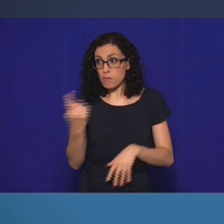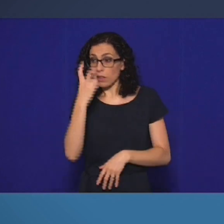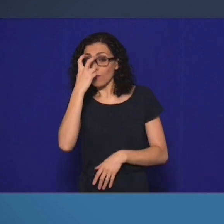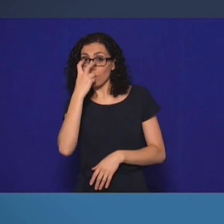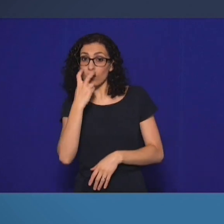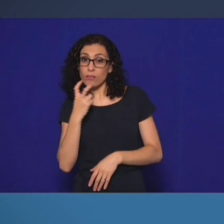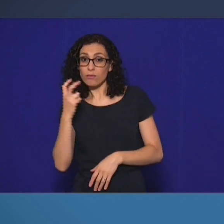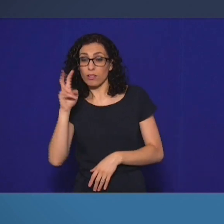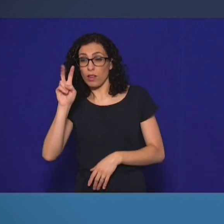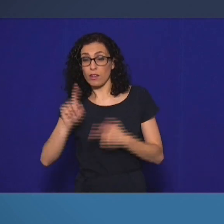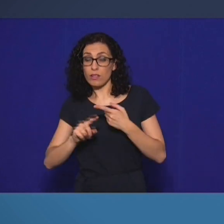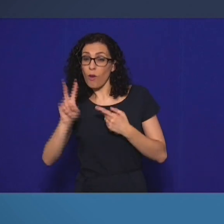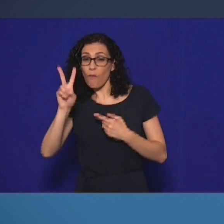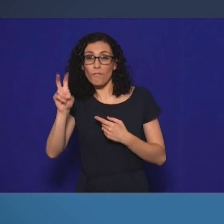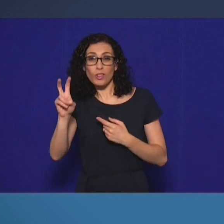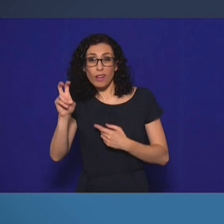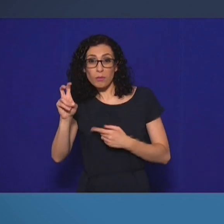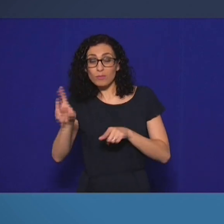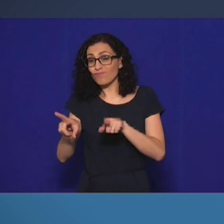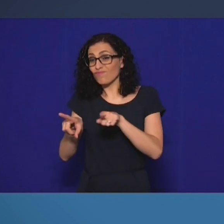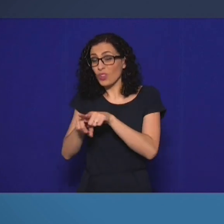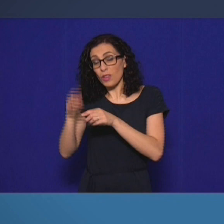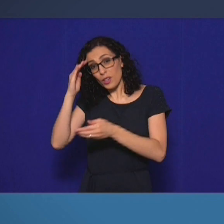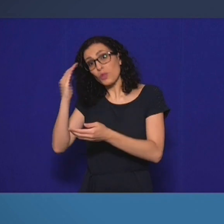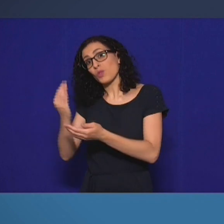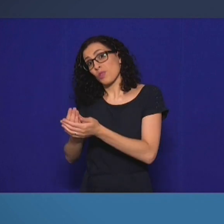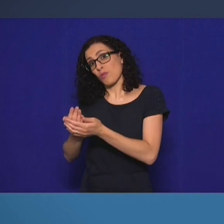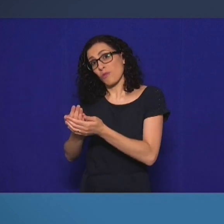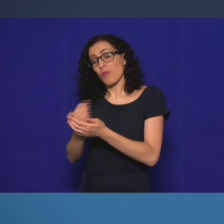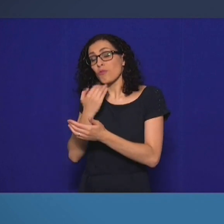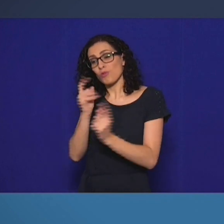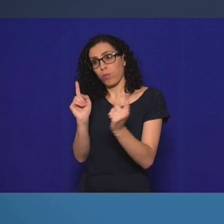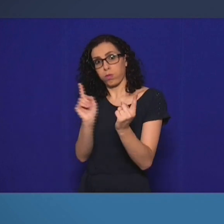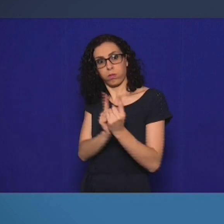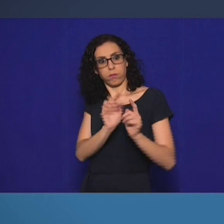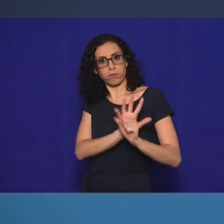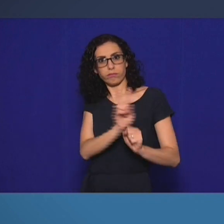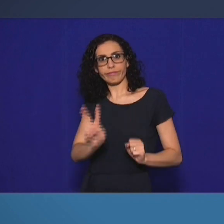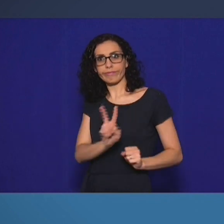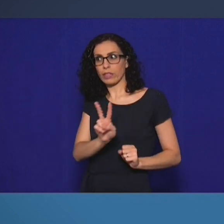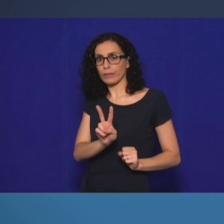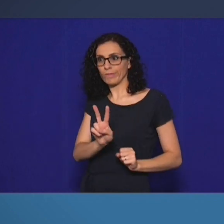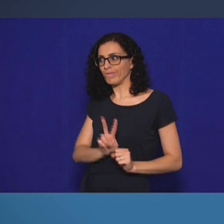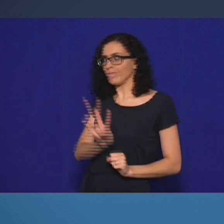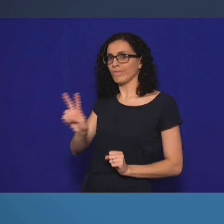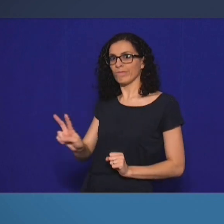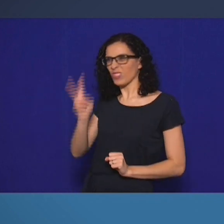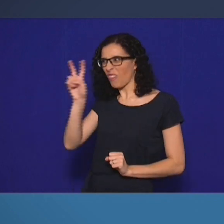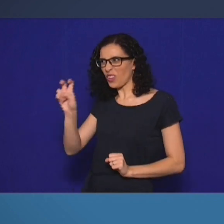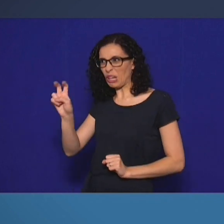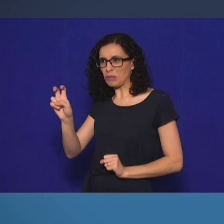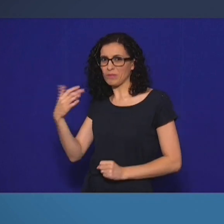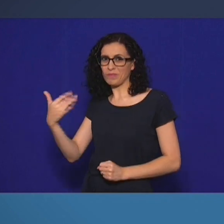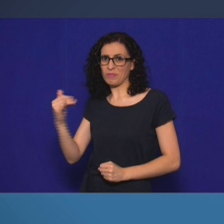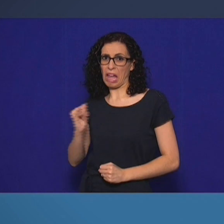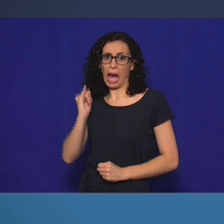kemm jista' jkun nipproteġuhom ħalli huma ma jiltaqgħux mal-virus għaliex sitwazzjoni nafu li jekk il-vulnerabbli u l-anzjani